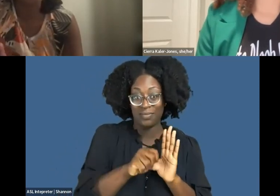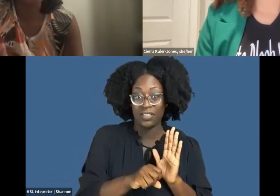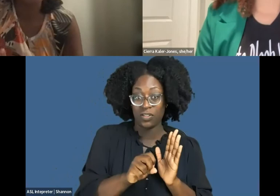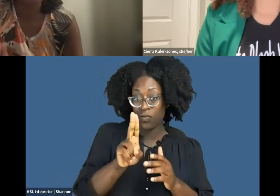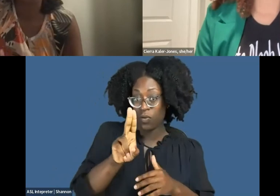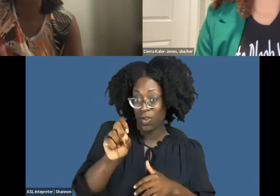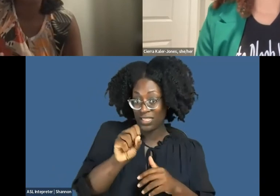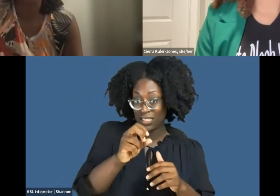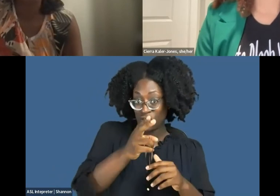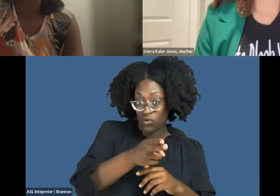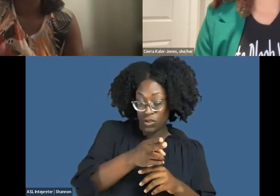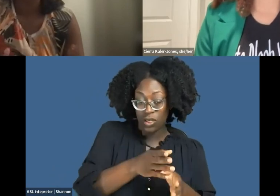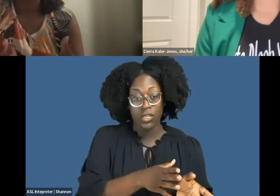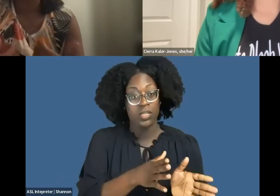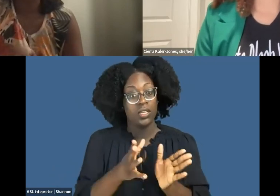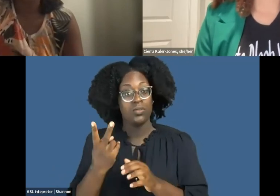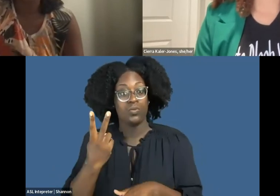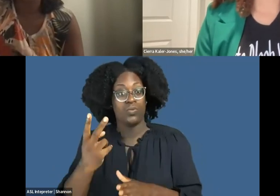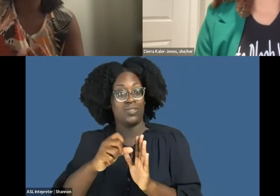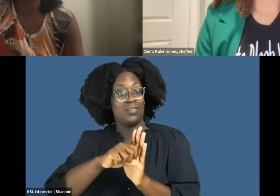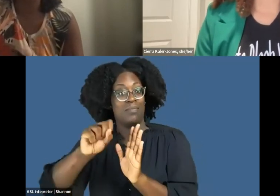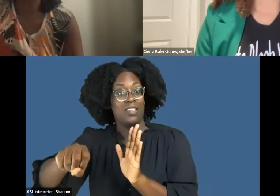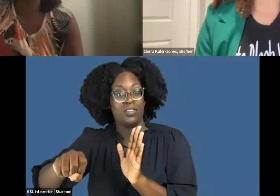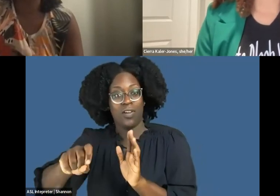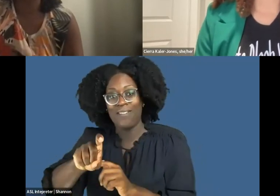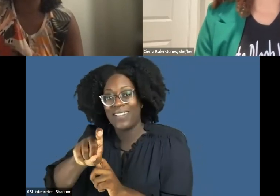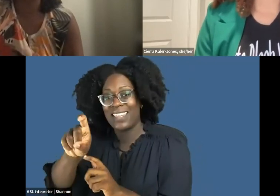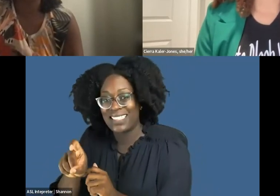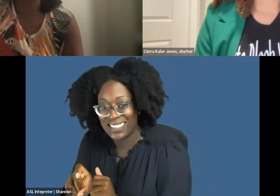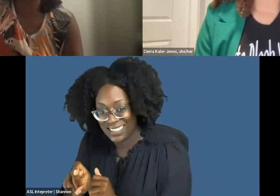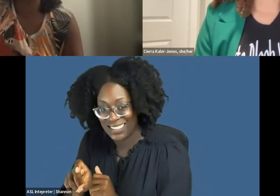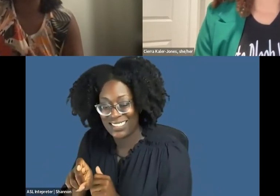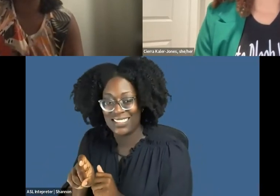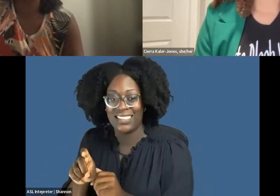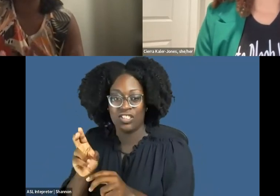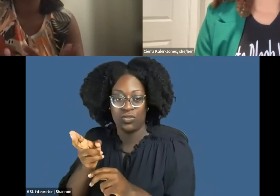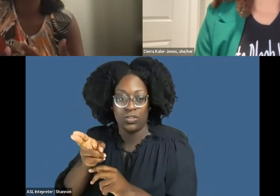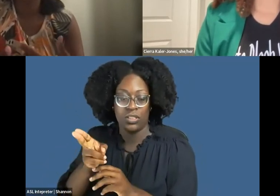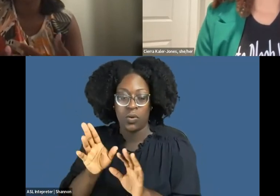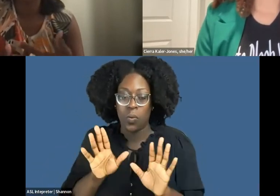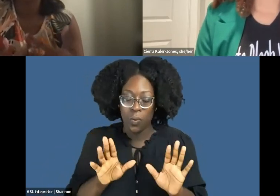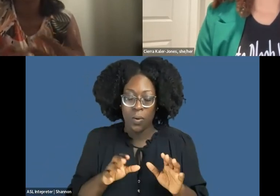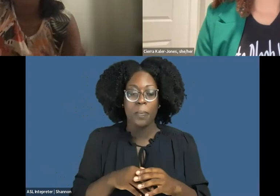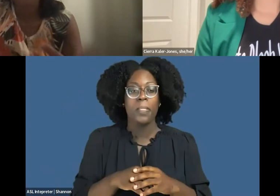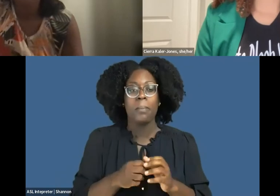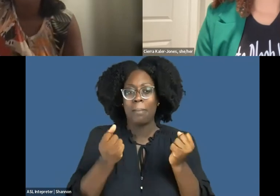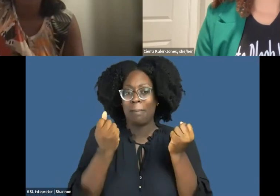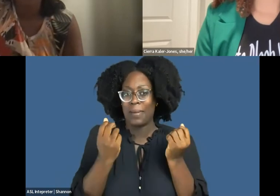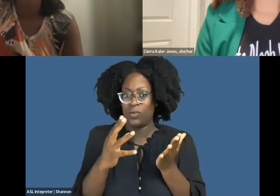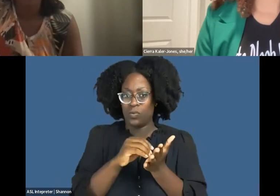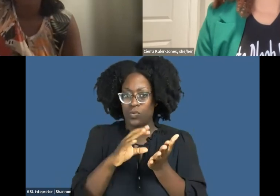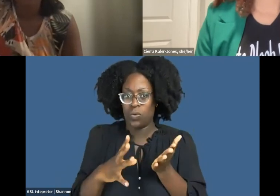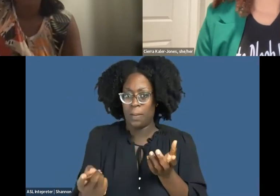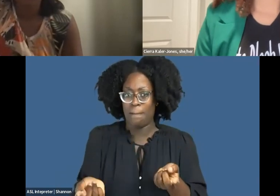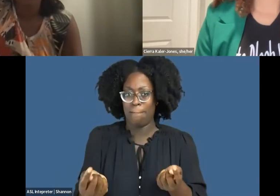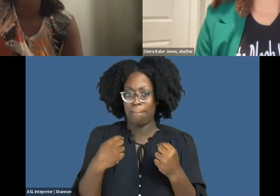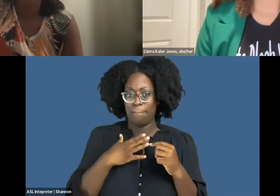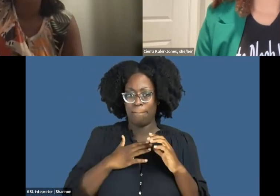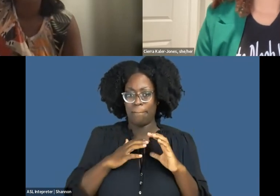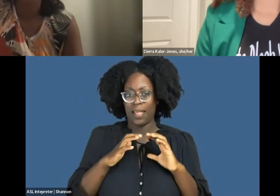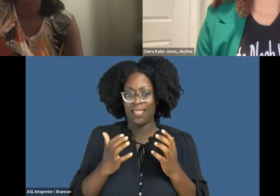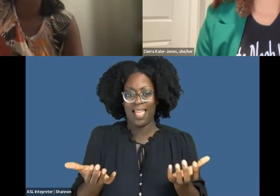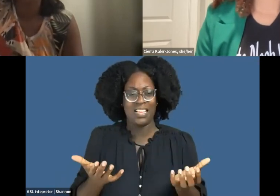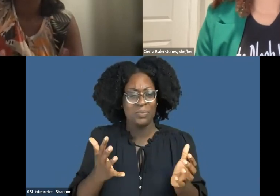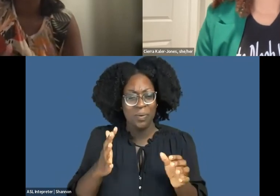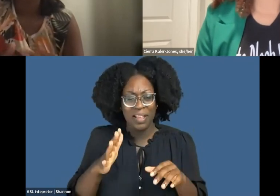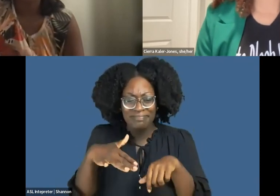this is their US history requirement. So I set that as the basis to say that many of them come with very little knowledge of African-American history